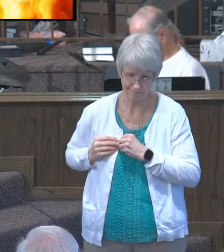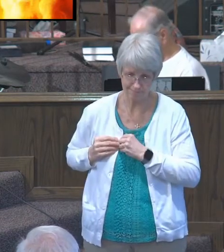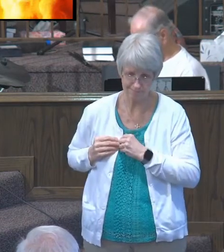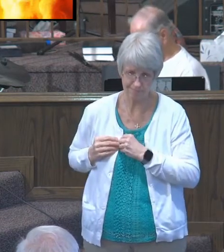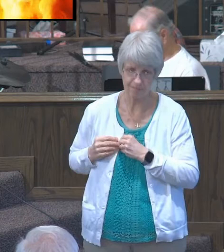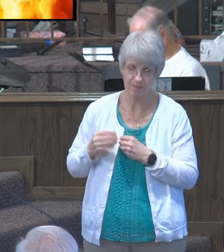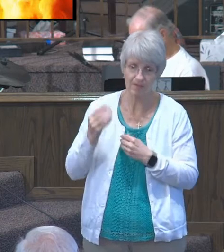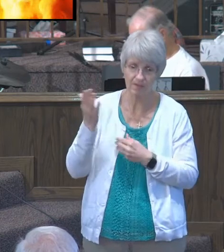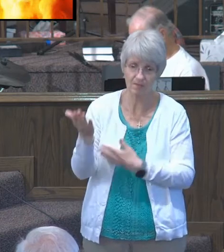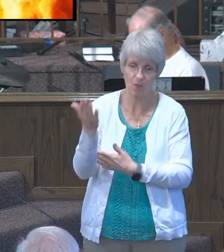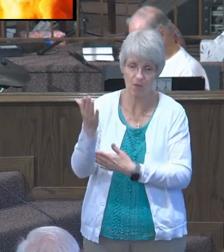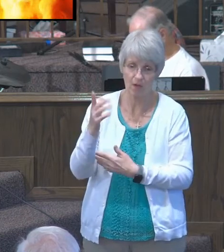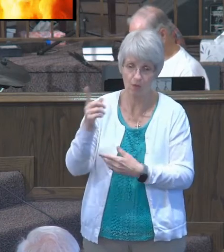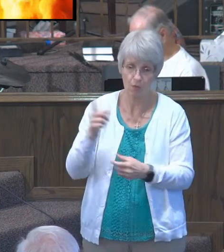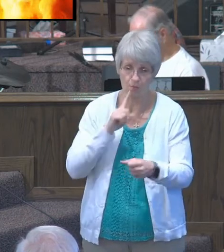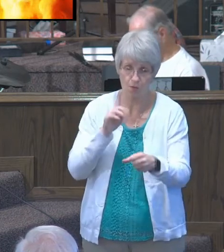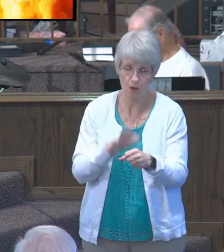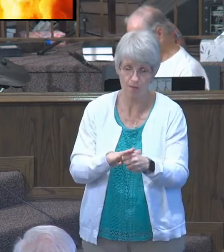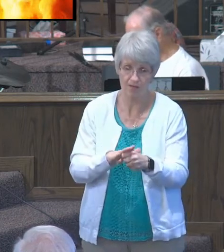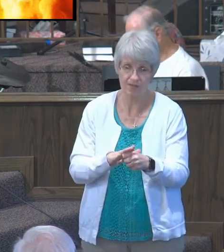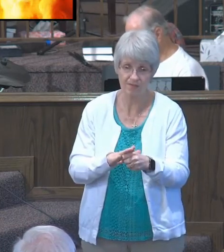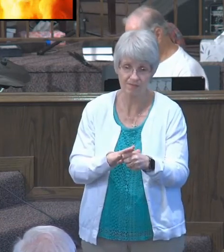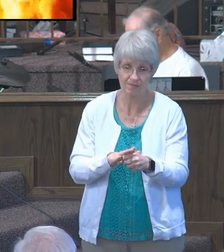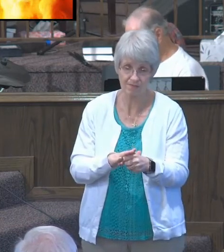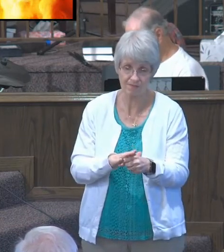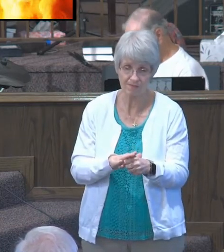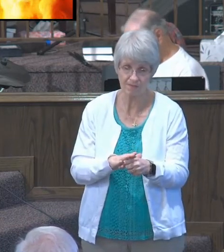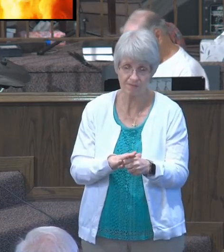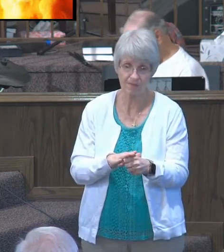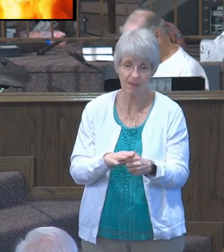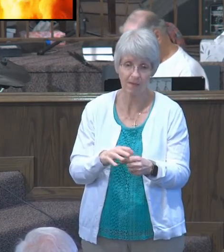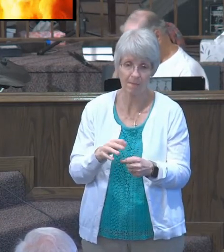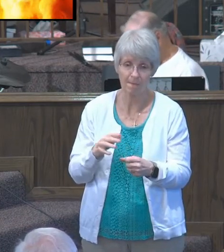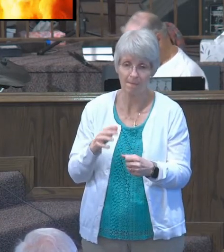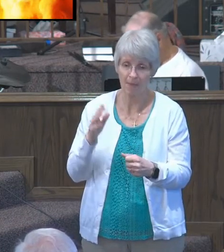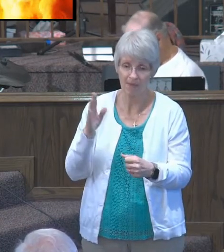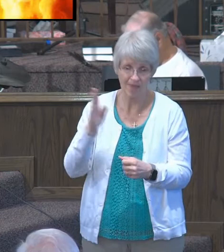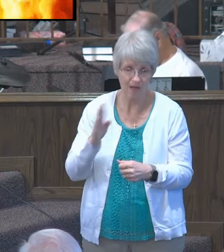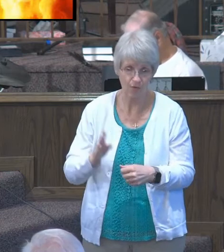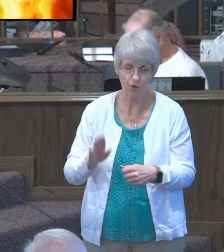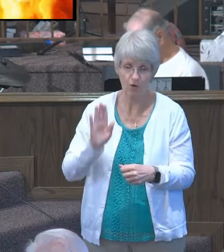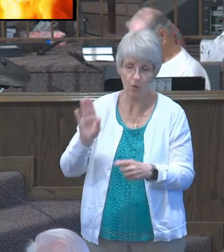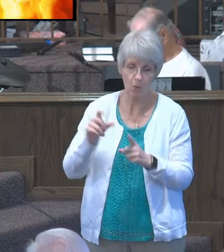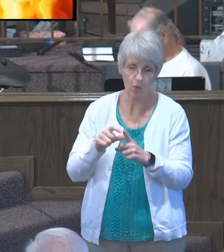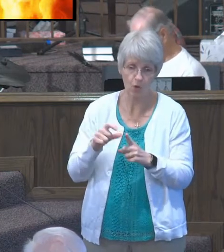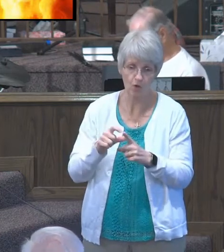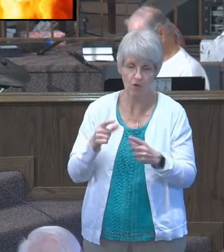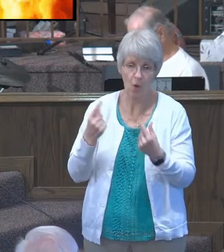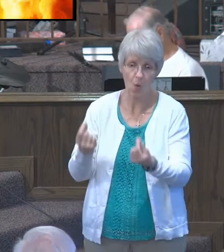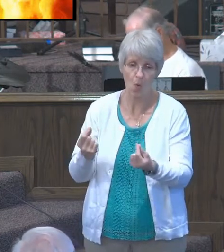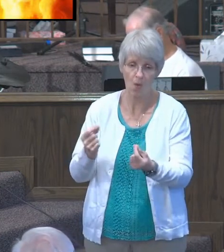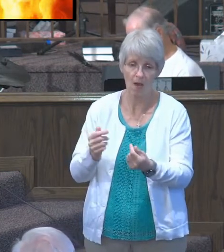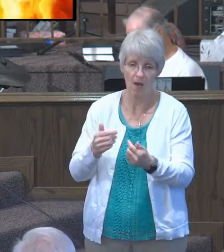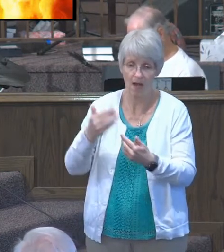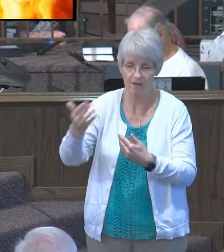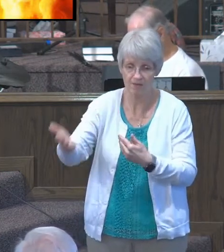God, you have promised to bring us up out of the miry clay. And those times when I feel that way, God, I know that you